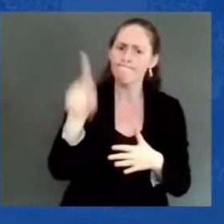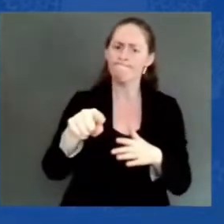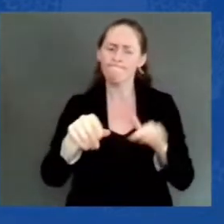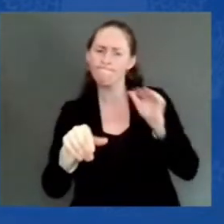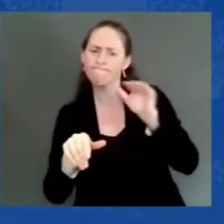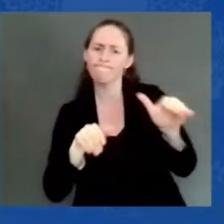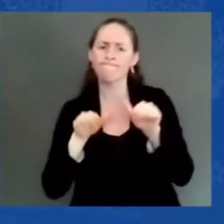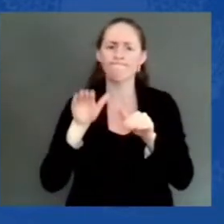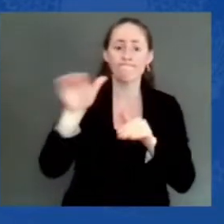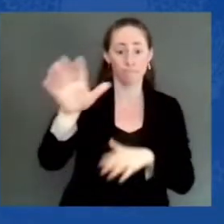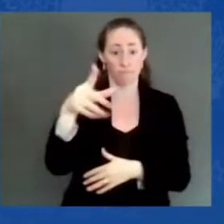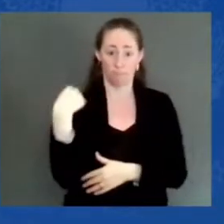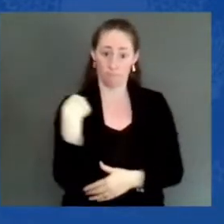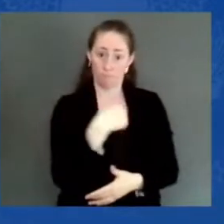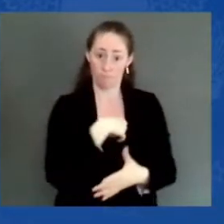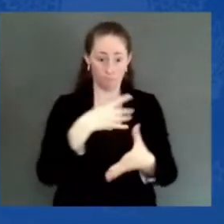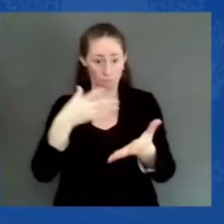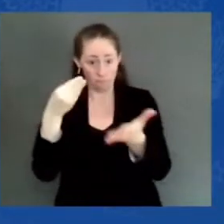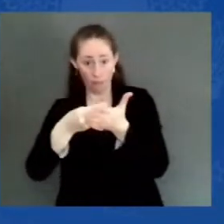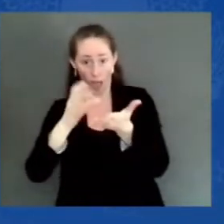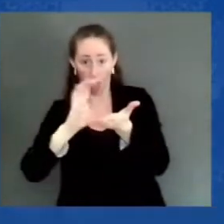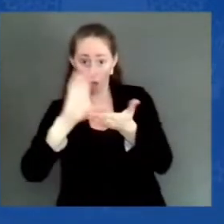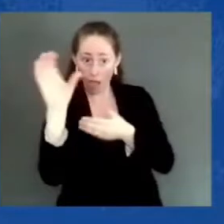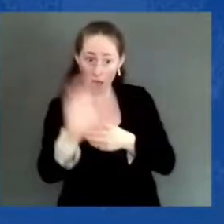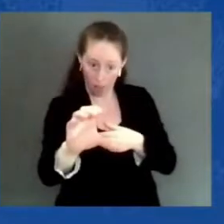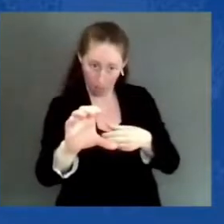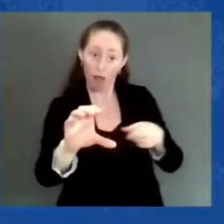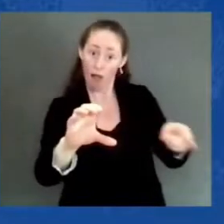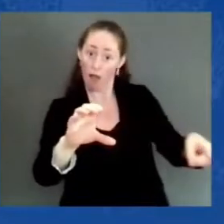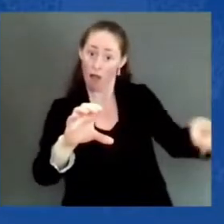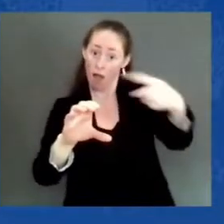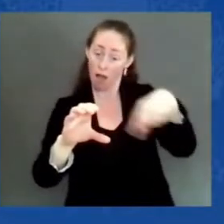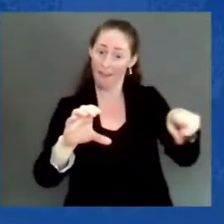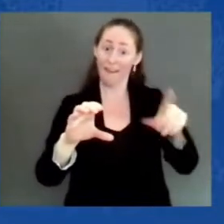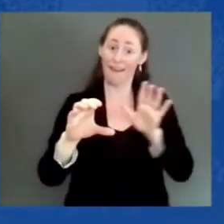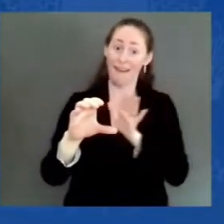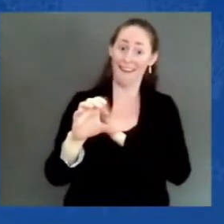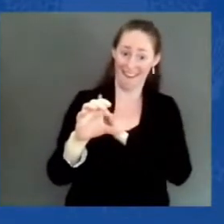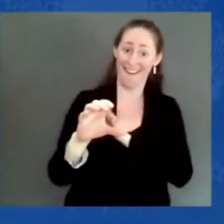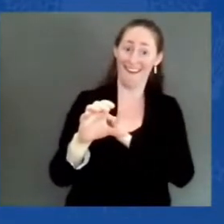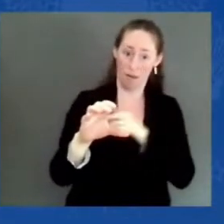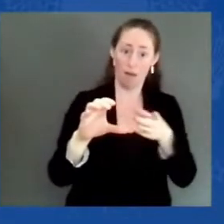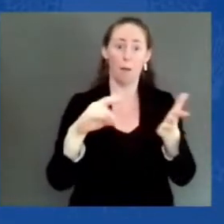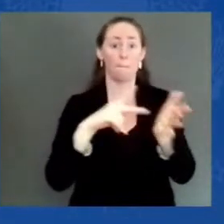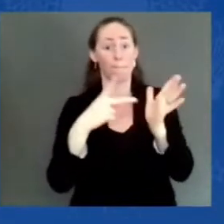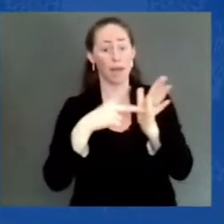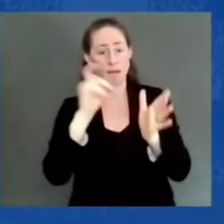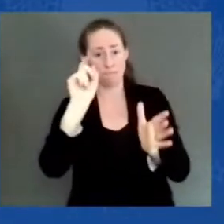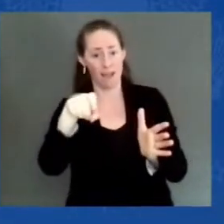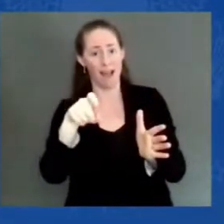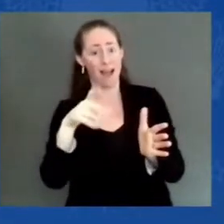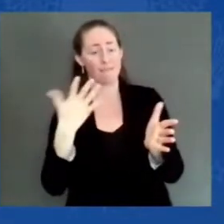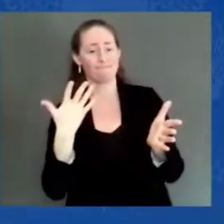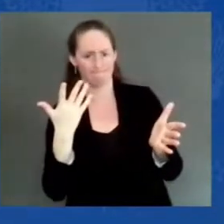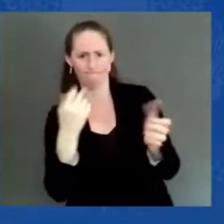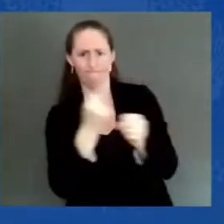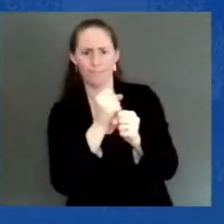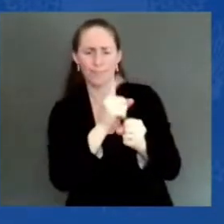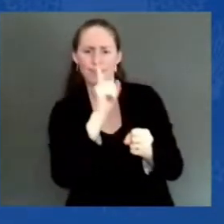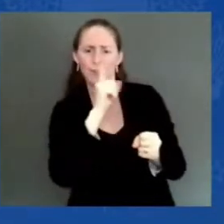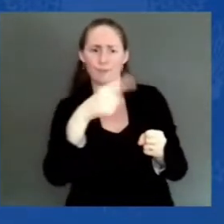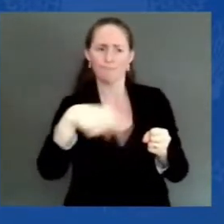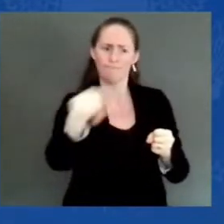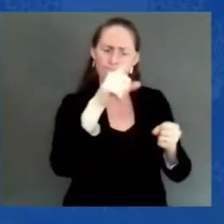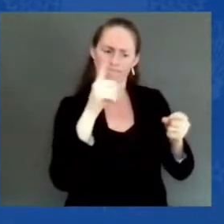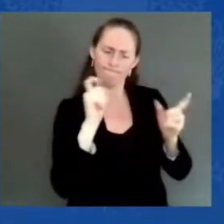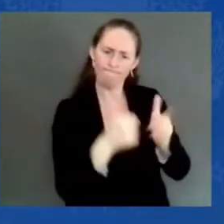to ensure we reduce those risks to our most vulnerable seniors. These steps are all about keeping people safe and out of harm's